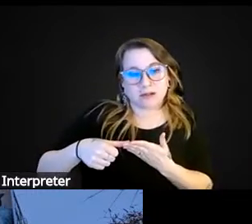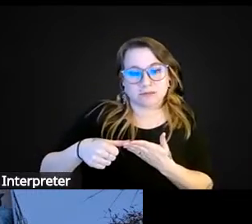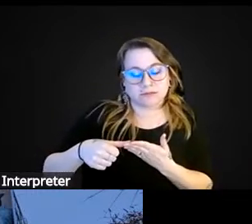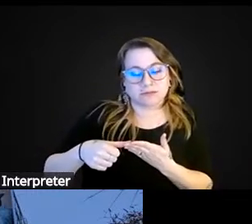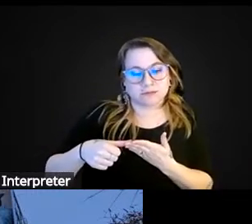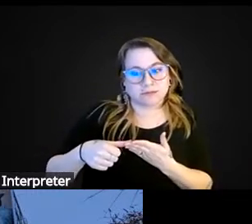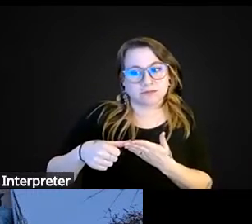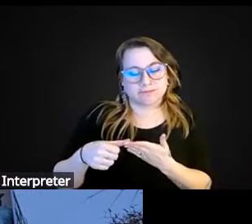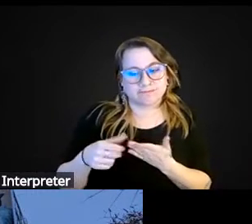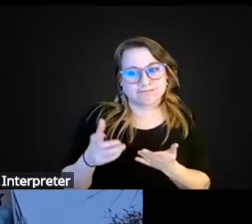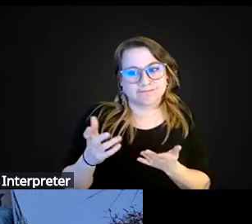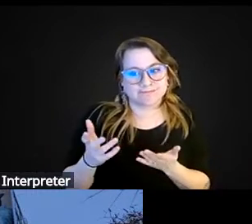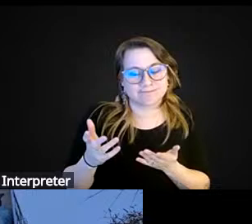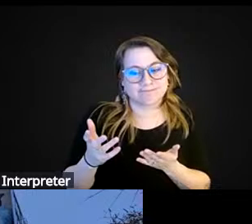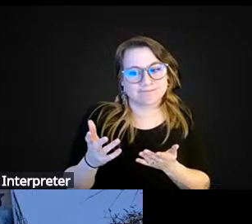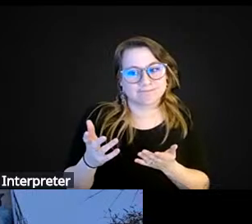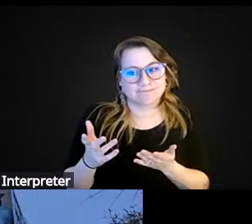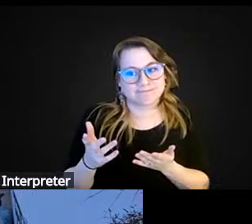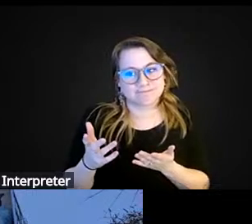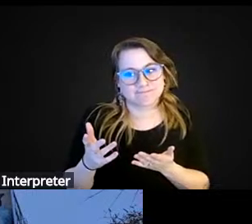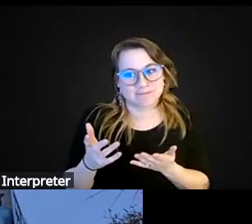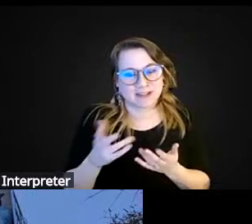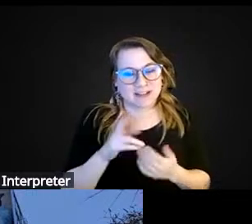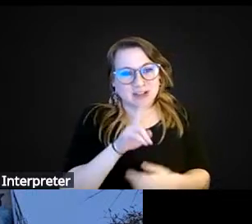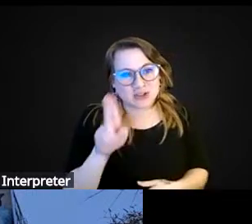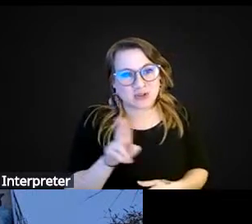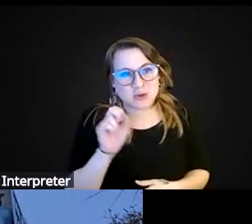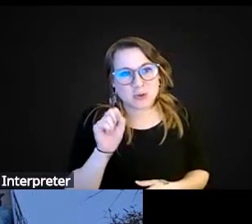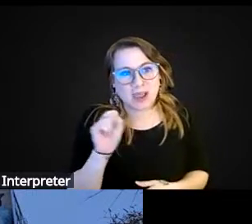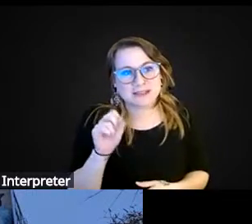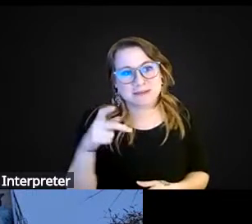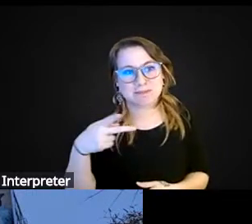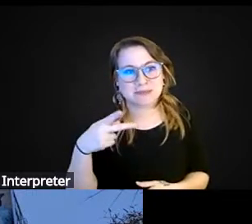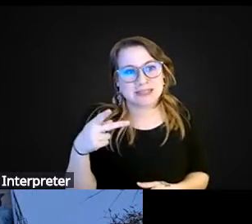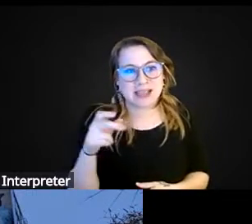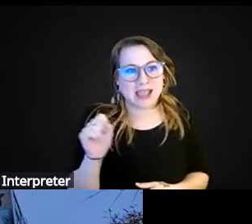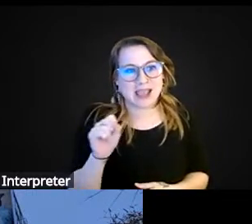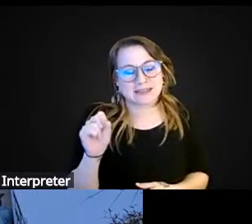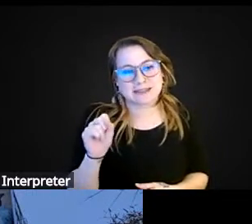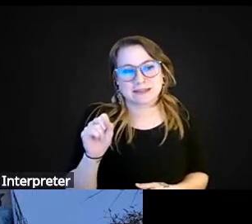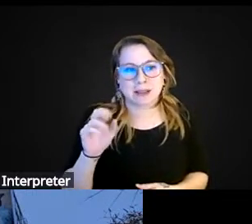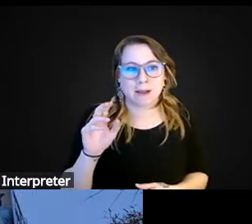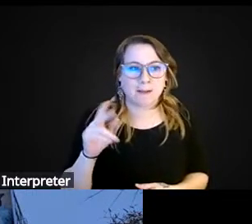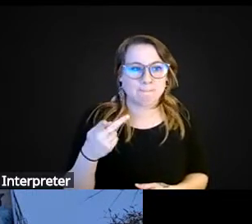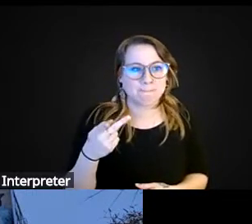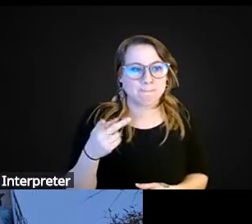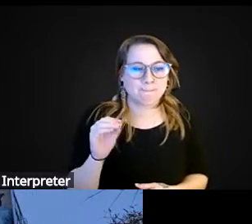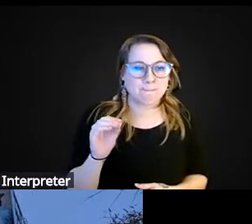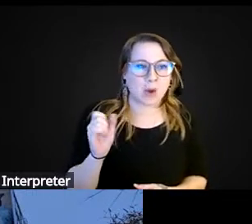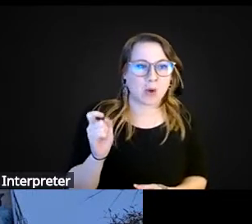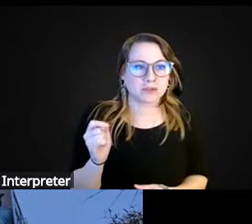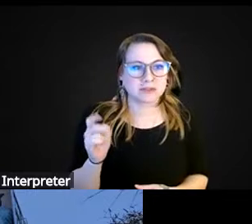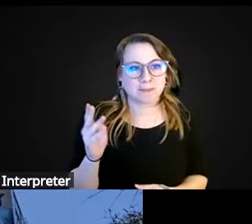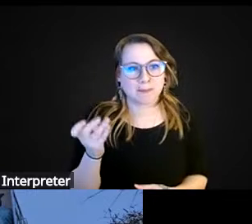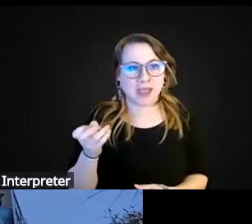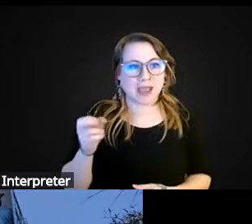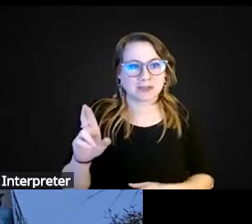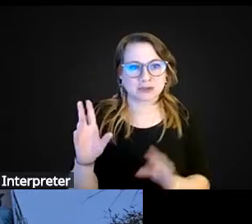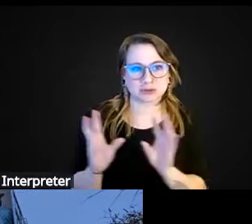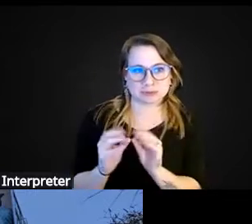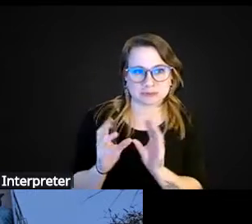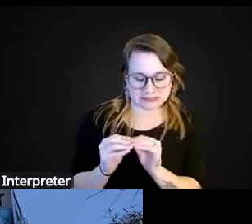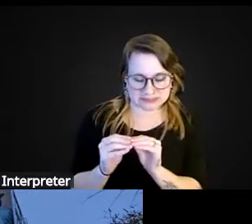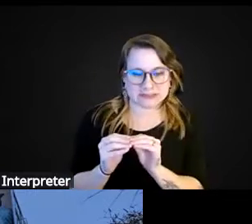after kind of having the USPS postmaster meeting. I do have some contacts